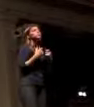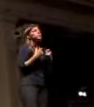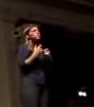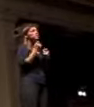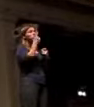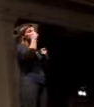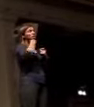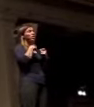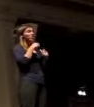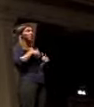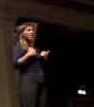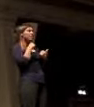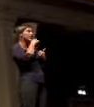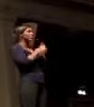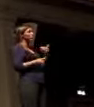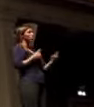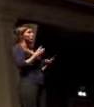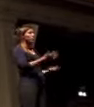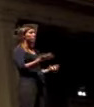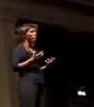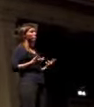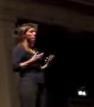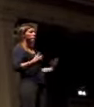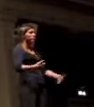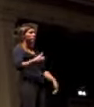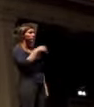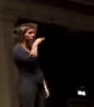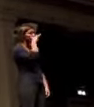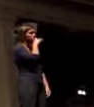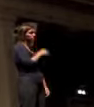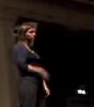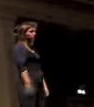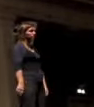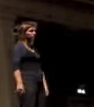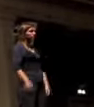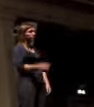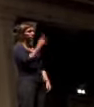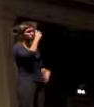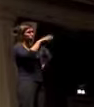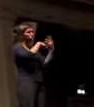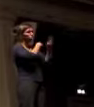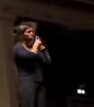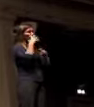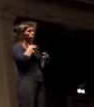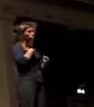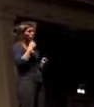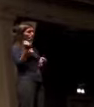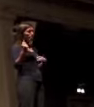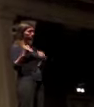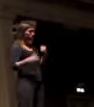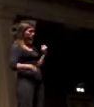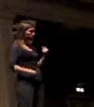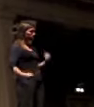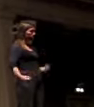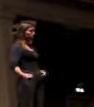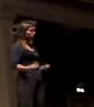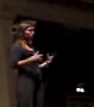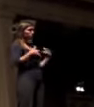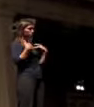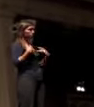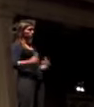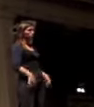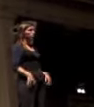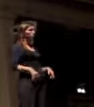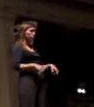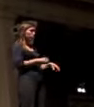it to. See, this world will rip you apart, strip you naked, laugh at the marks it